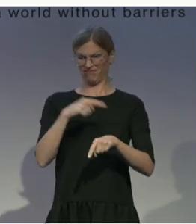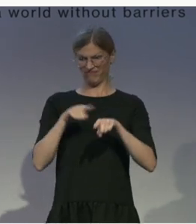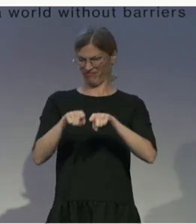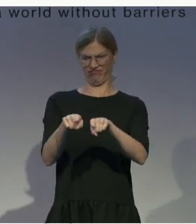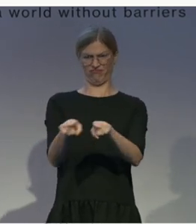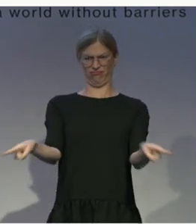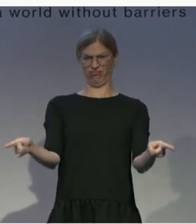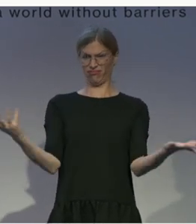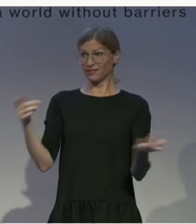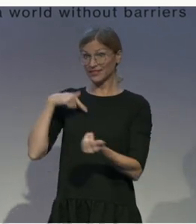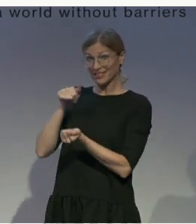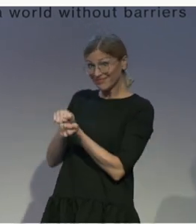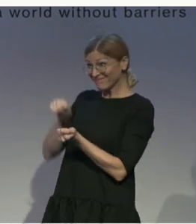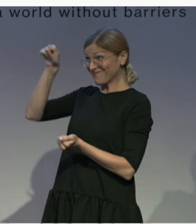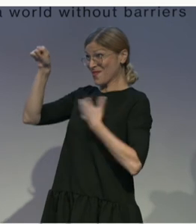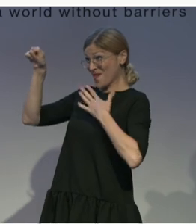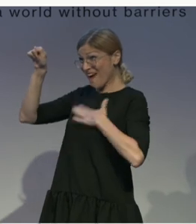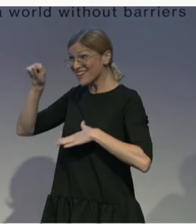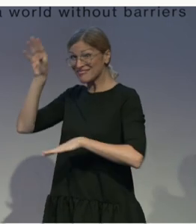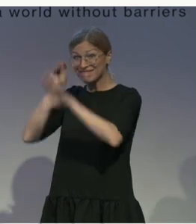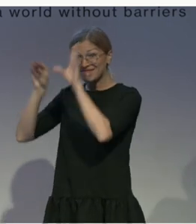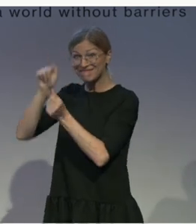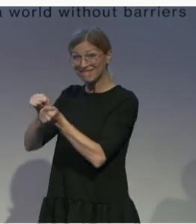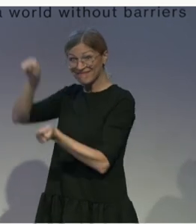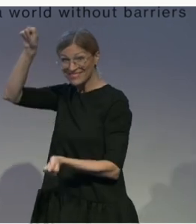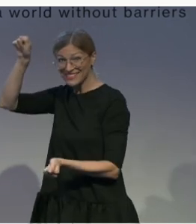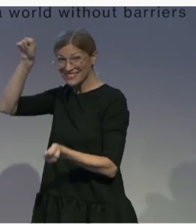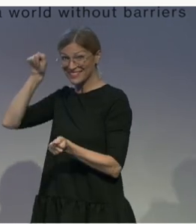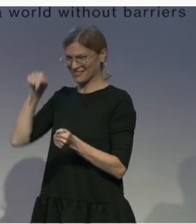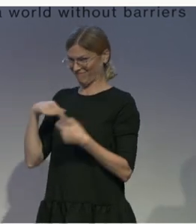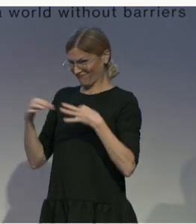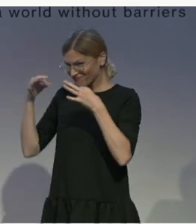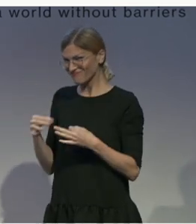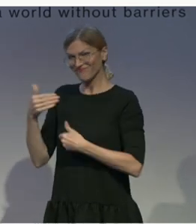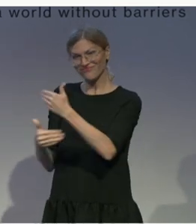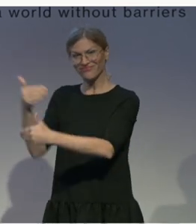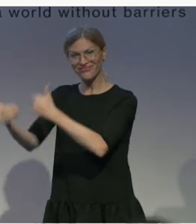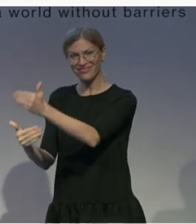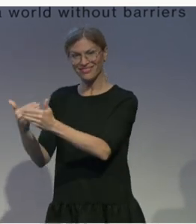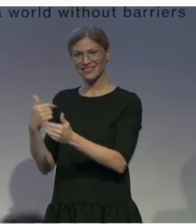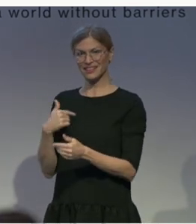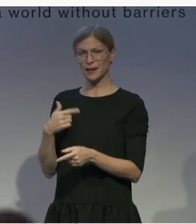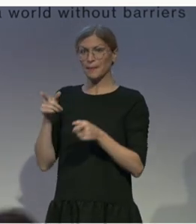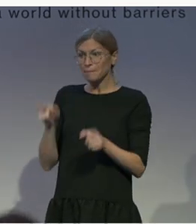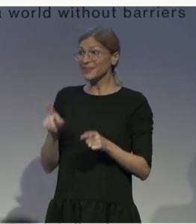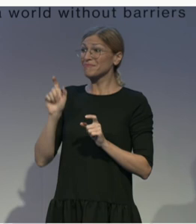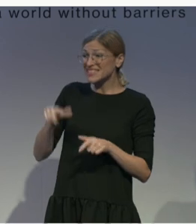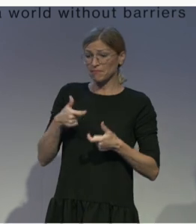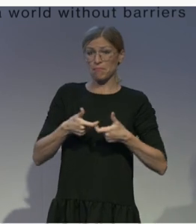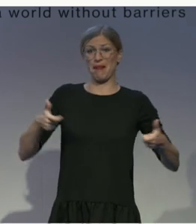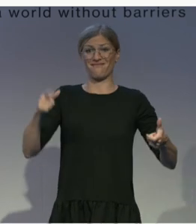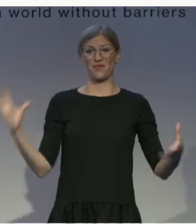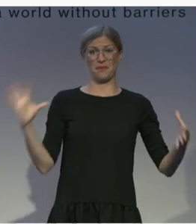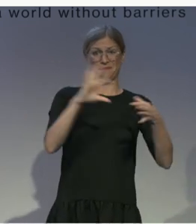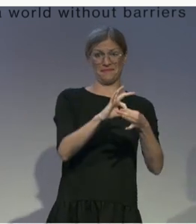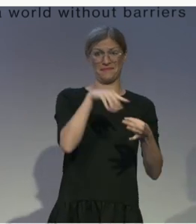disabled person to be a policymaker, then we should create a platform where you can actually be the policymaker themselves. So when we talk